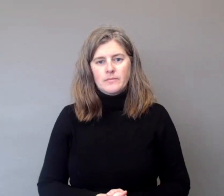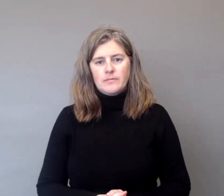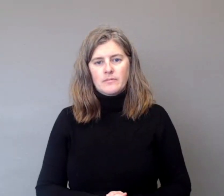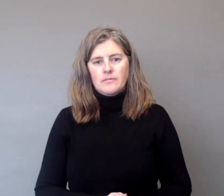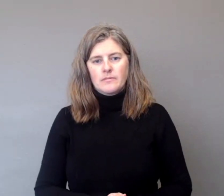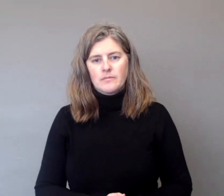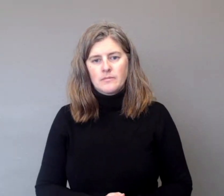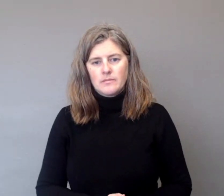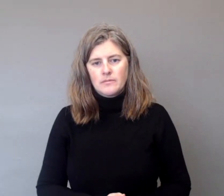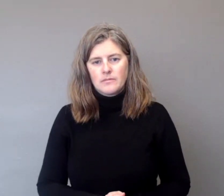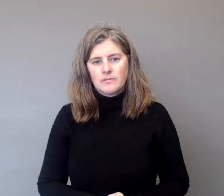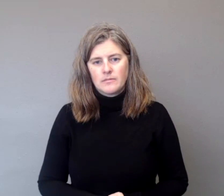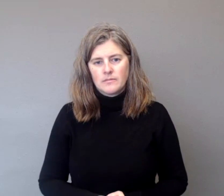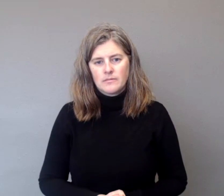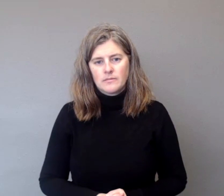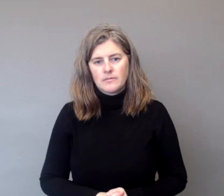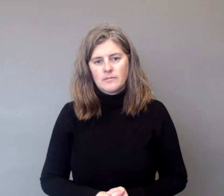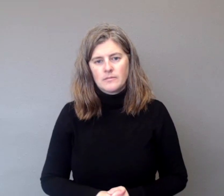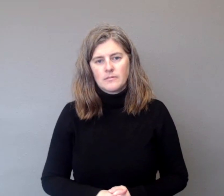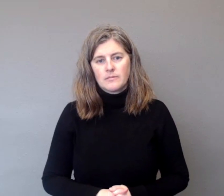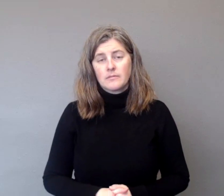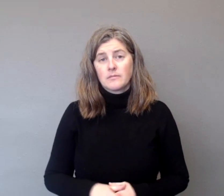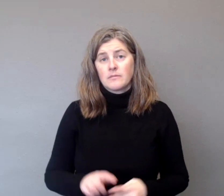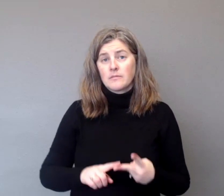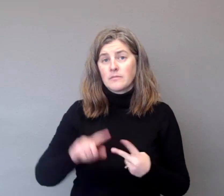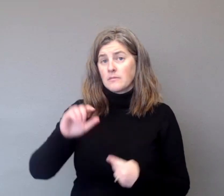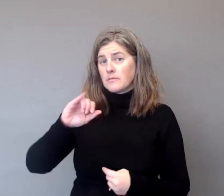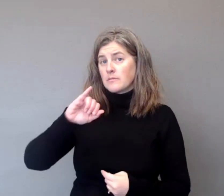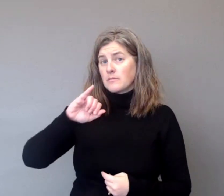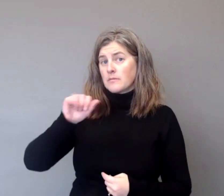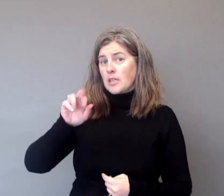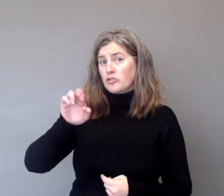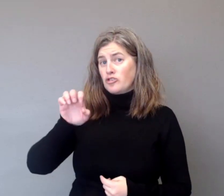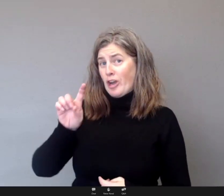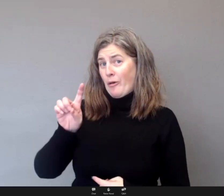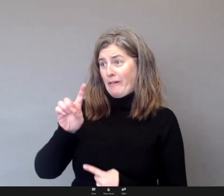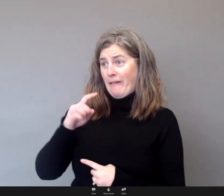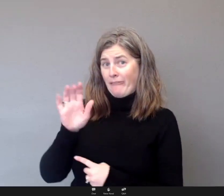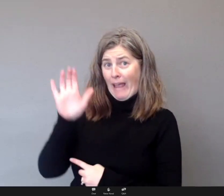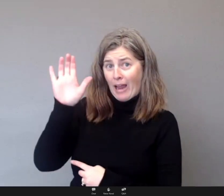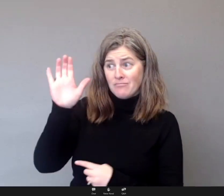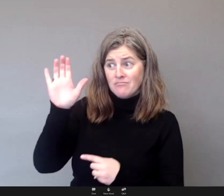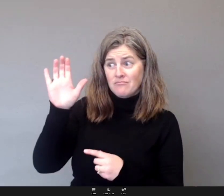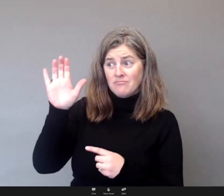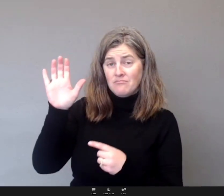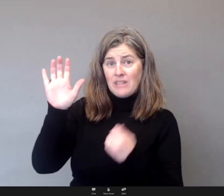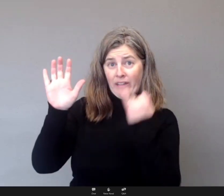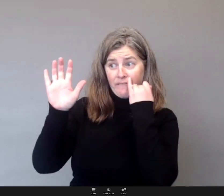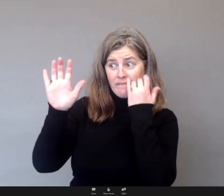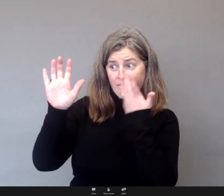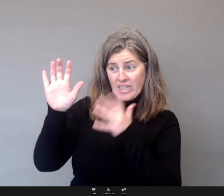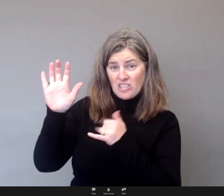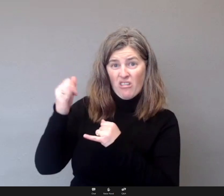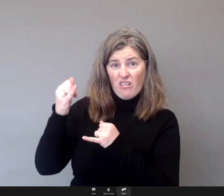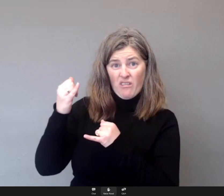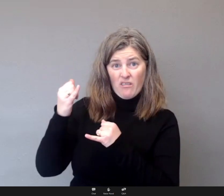Thanks, David. Jared is the only one that has their hand up. And so this is just a final call for any other of